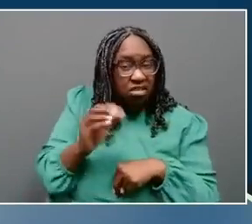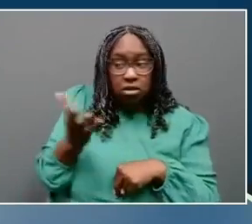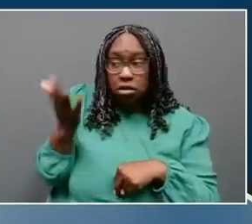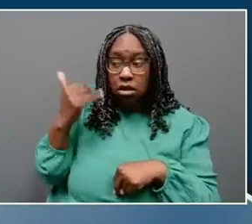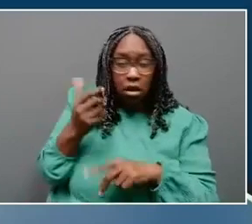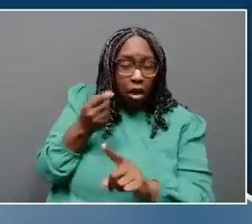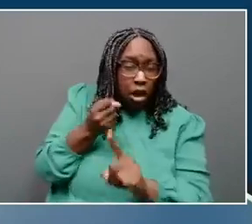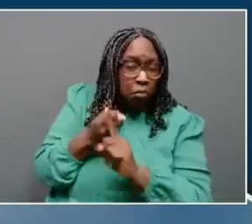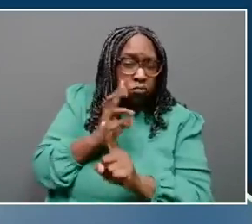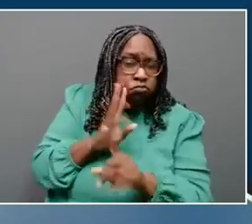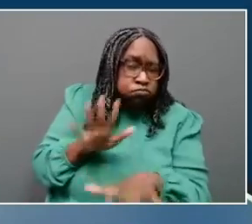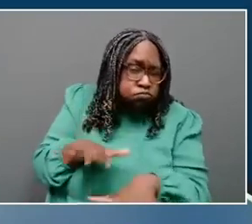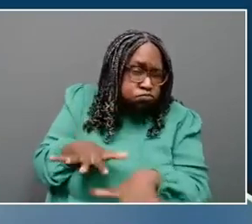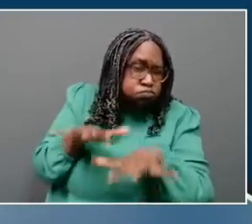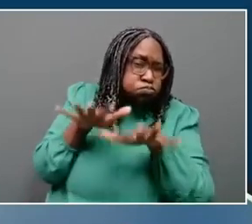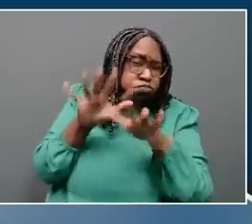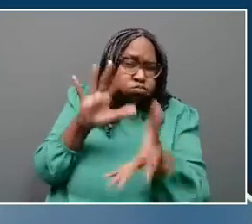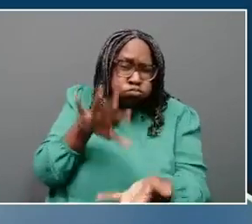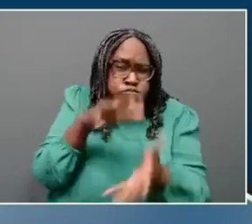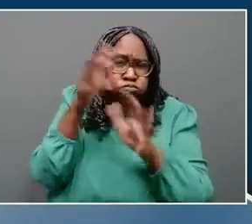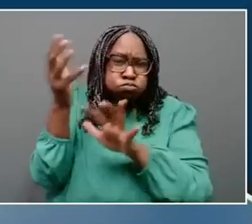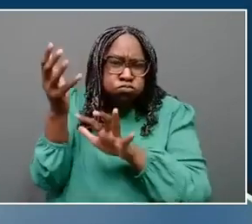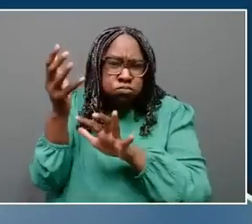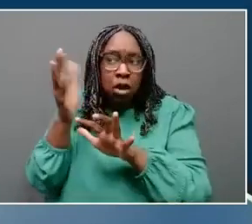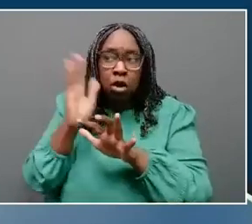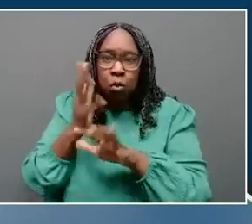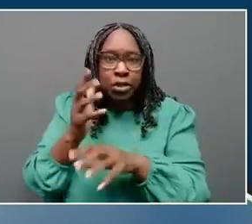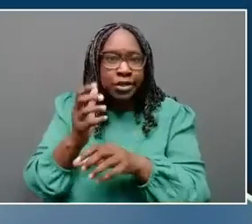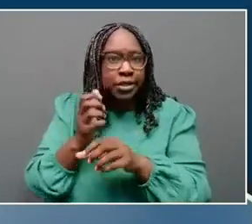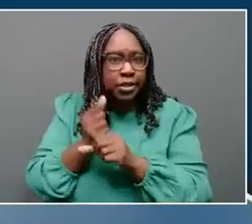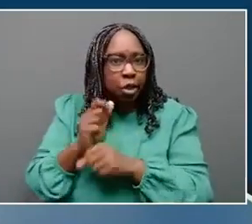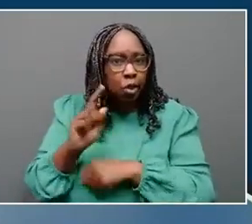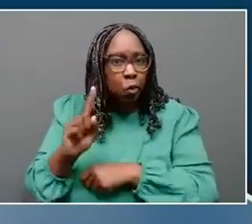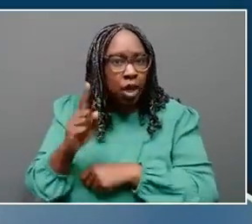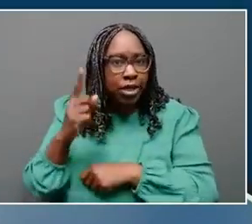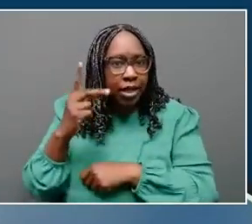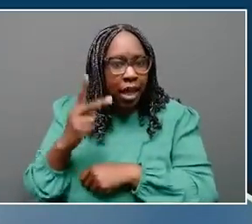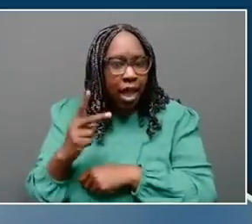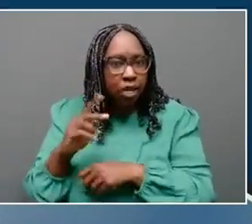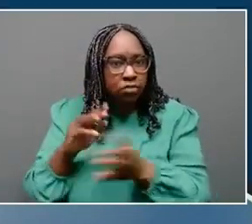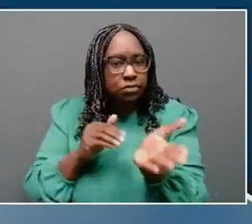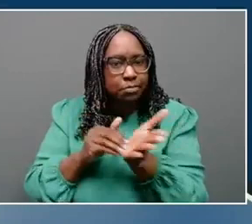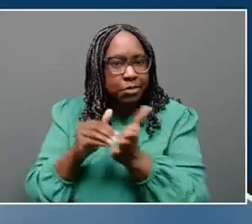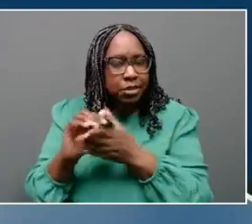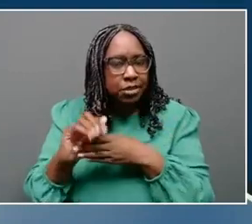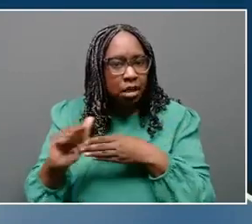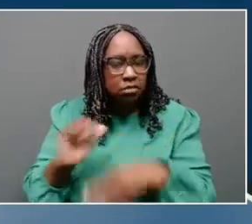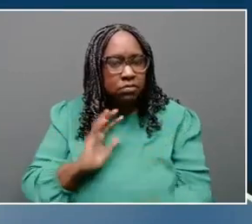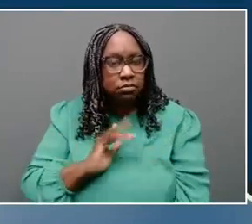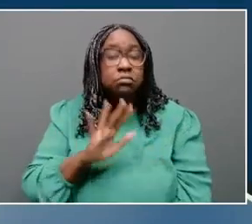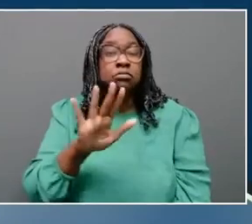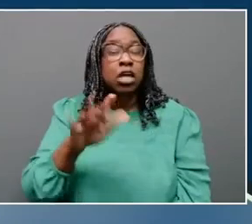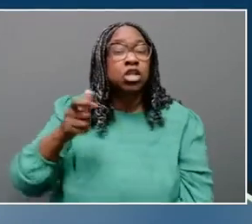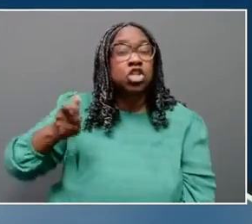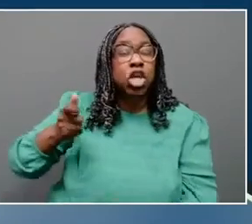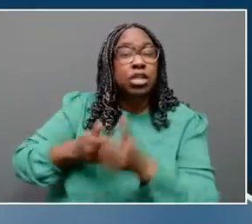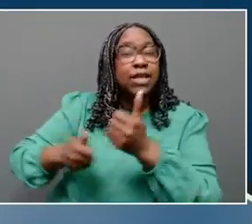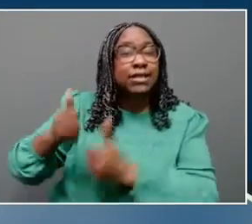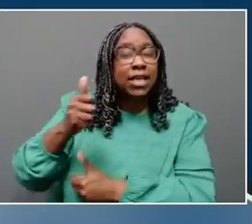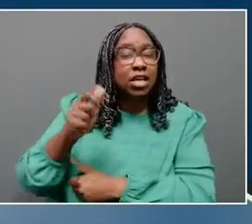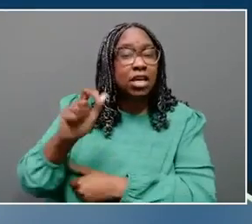going to see an extra $1.5 million. So we have a video from Letcher County Judge Executive Terry Adams to play